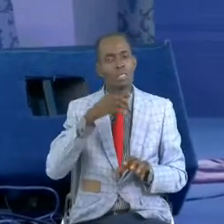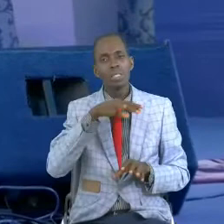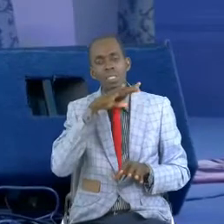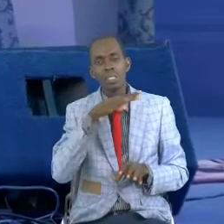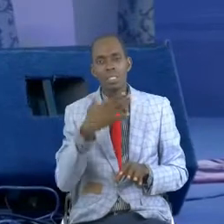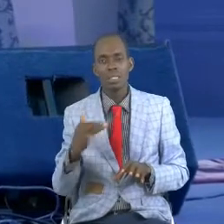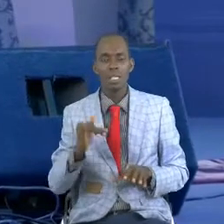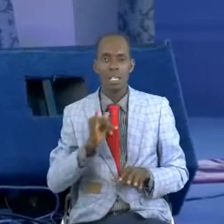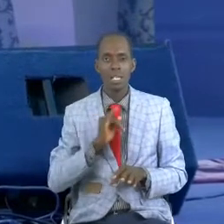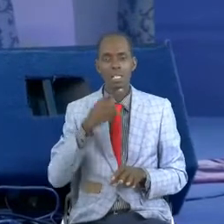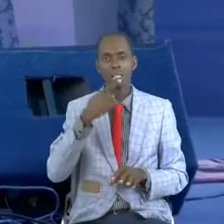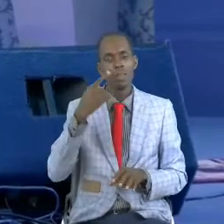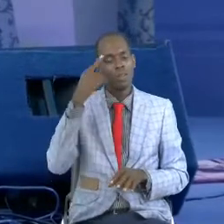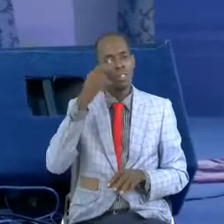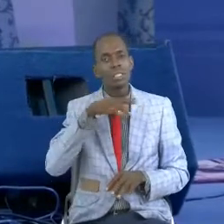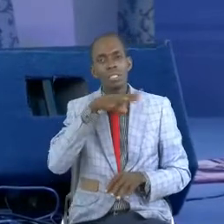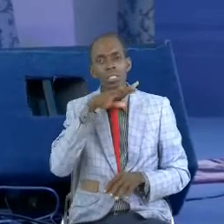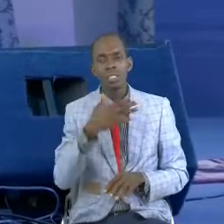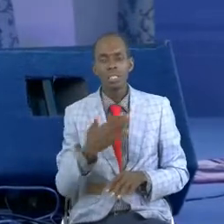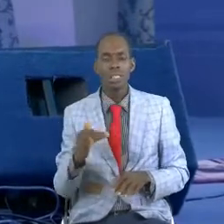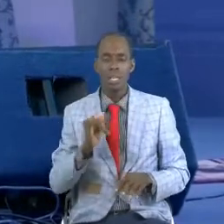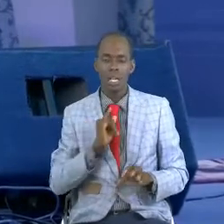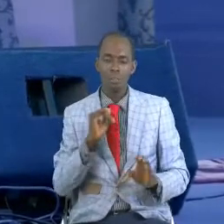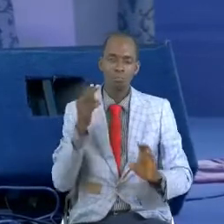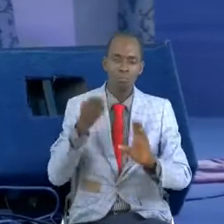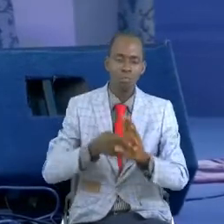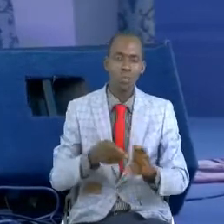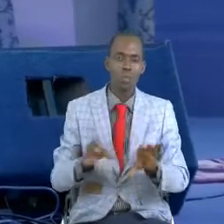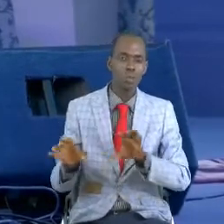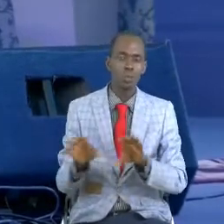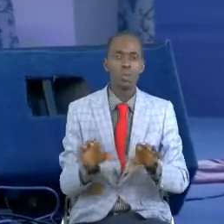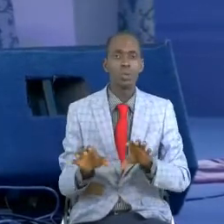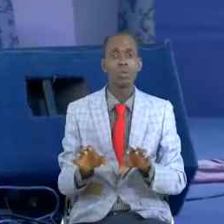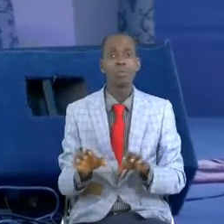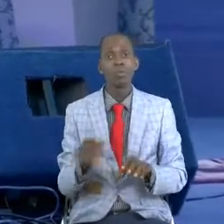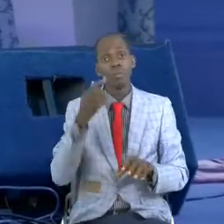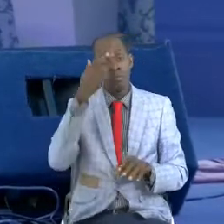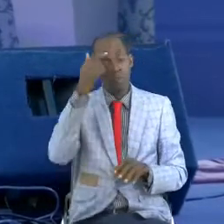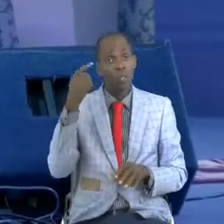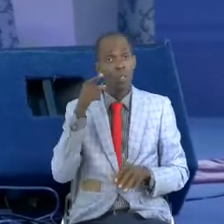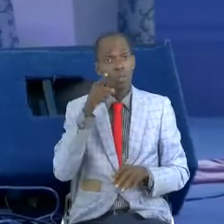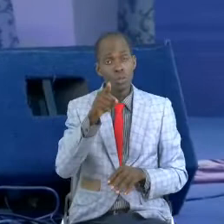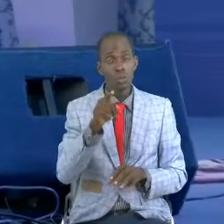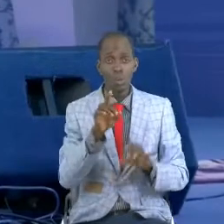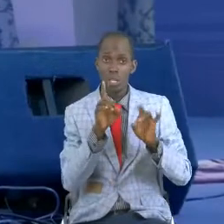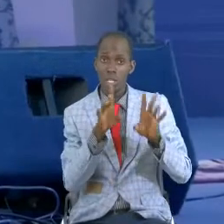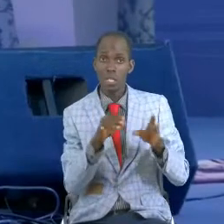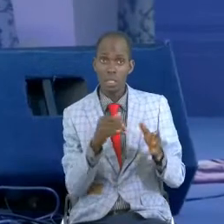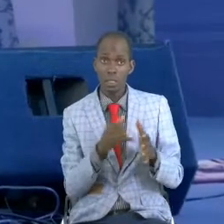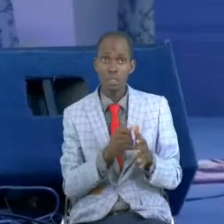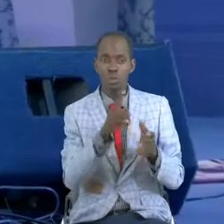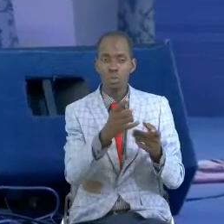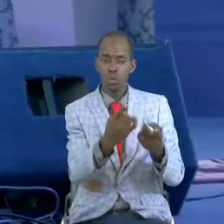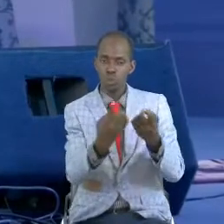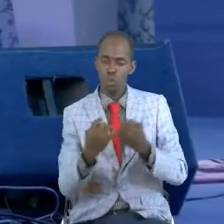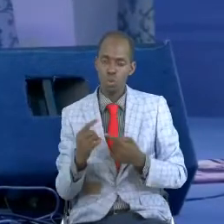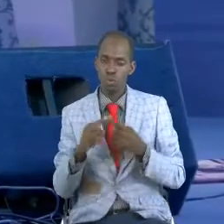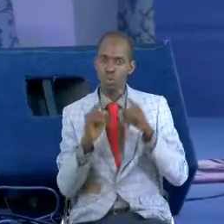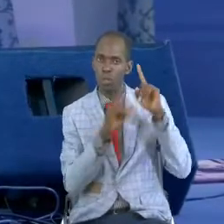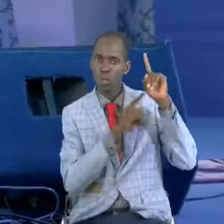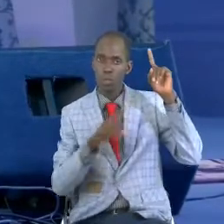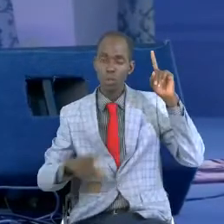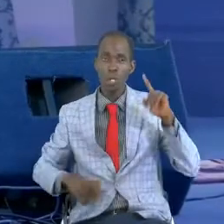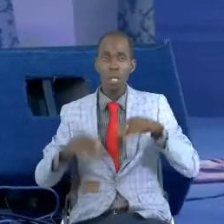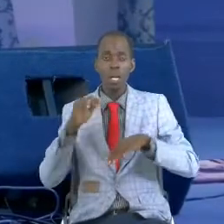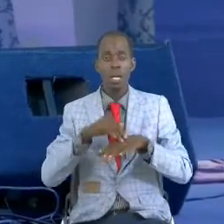don't clean things i get involved with it because you hate age you come to the lord at the gate of